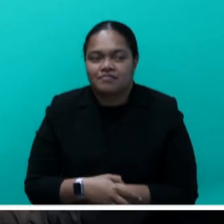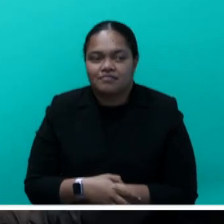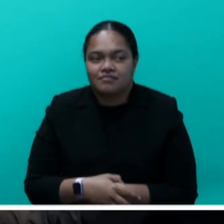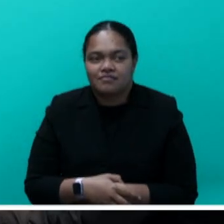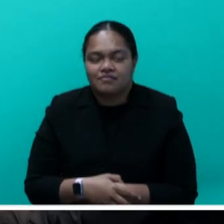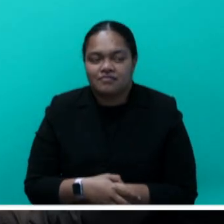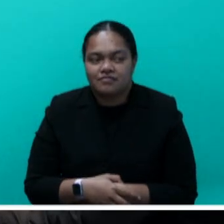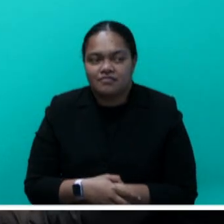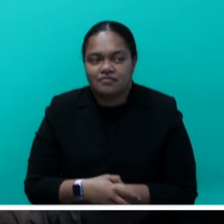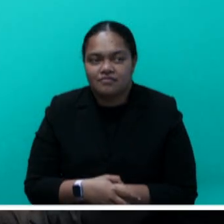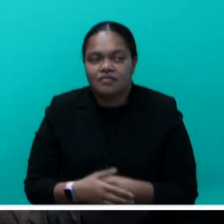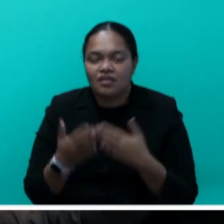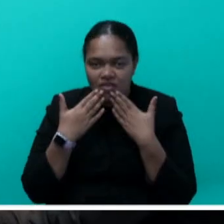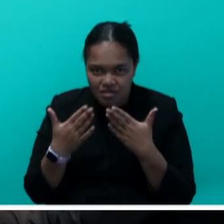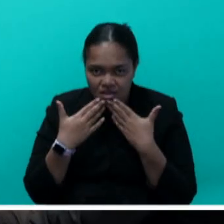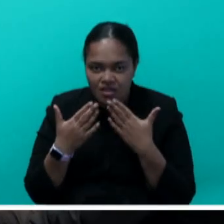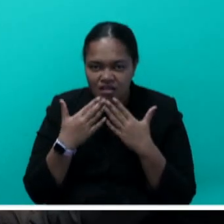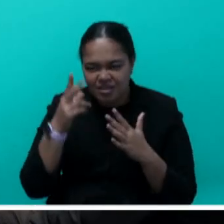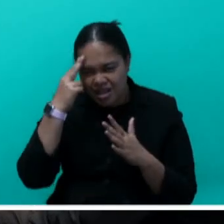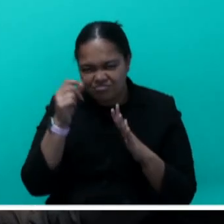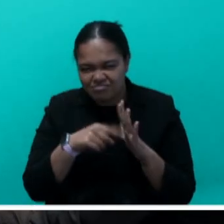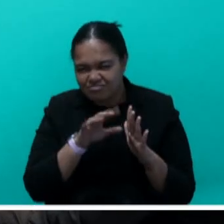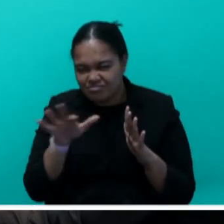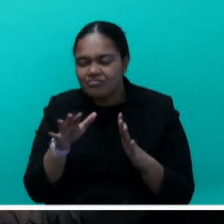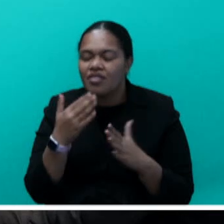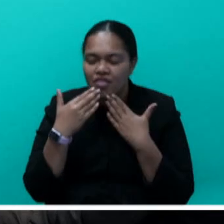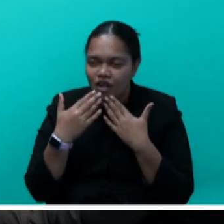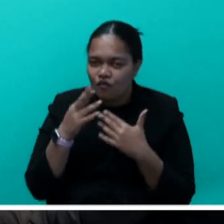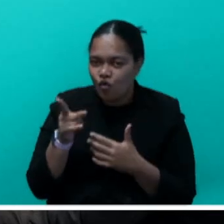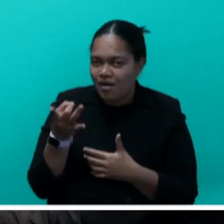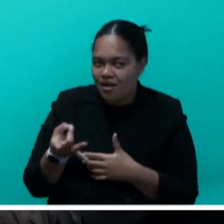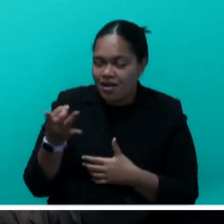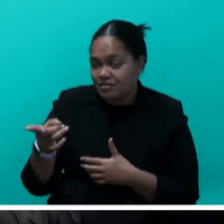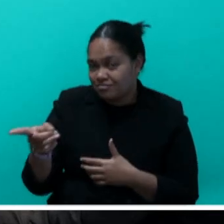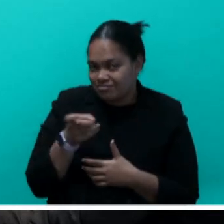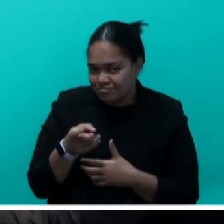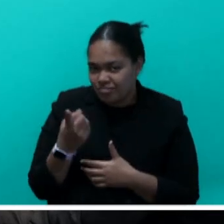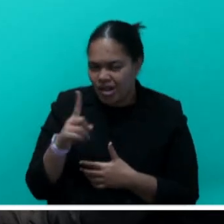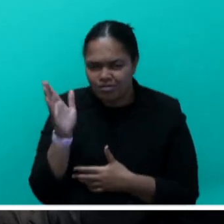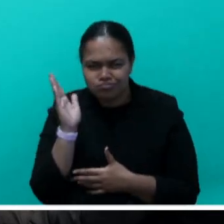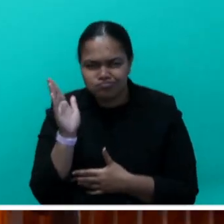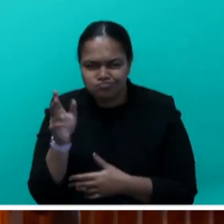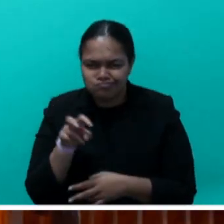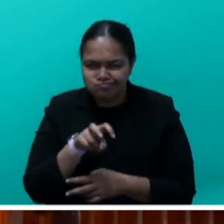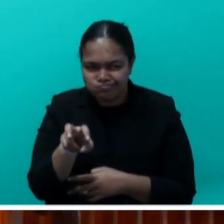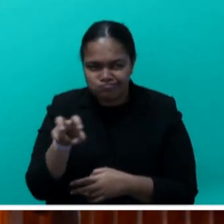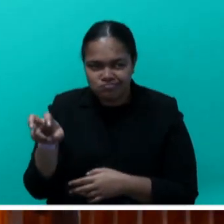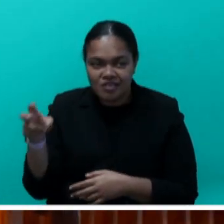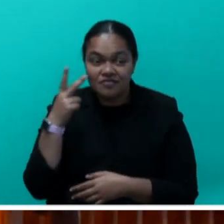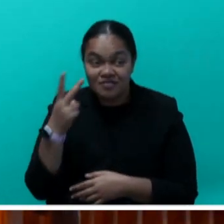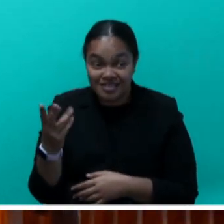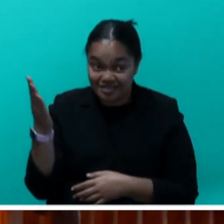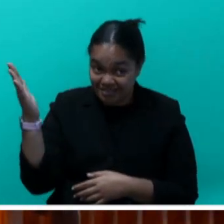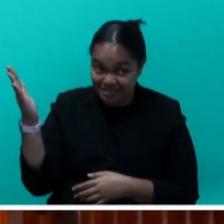Zojan, thank you for your very kind invitation and facilitating the visit to your